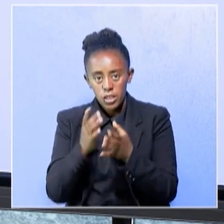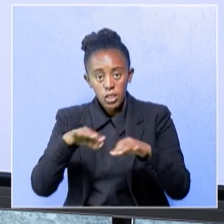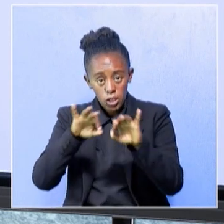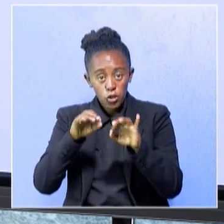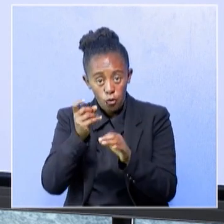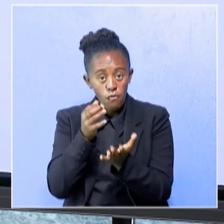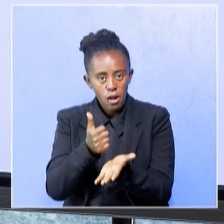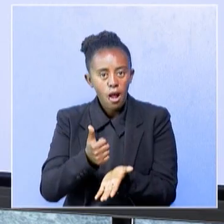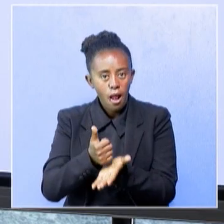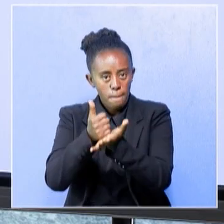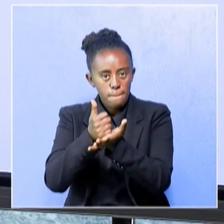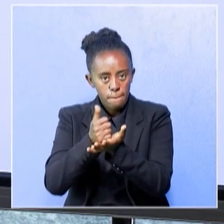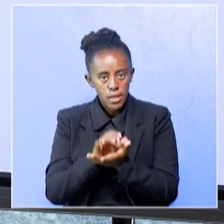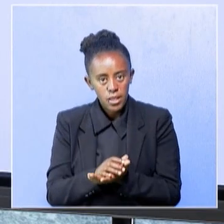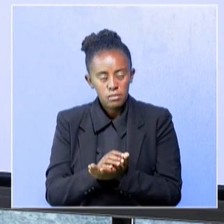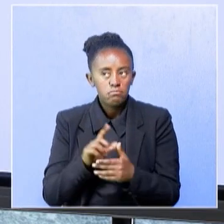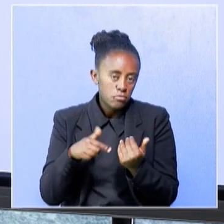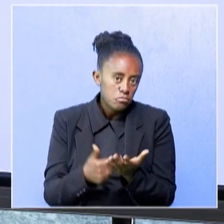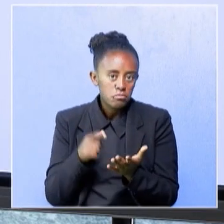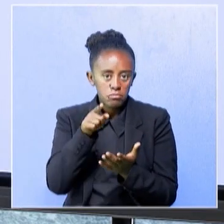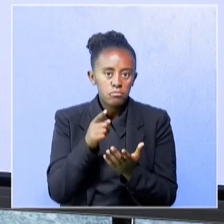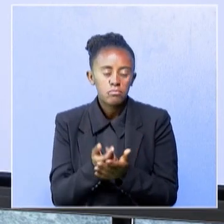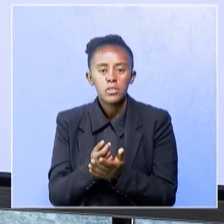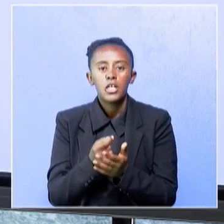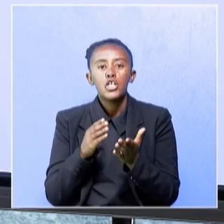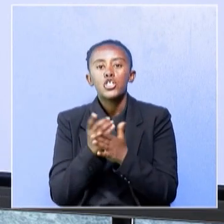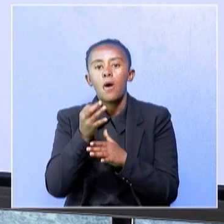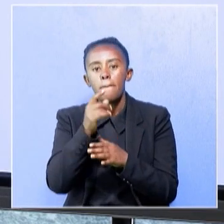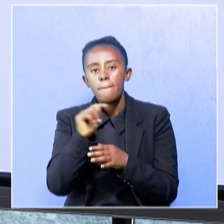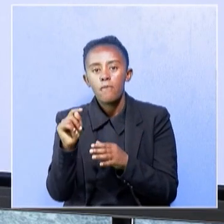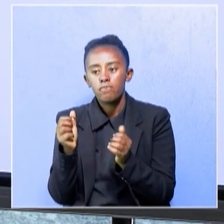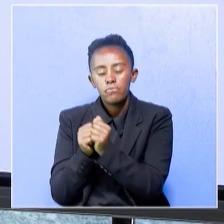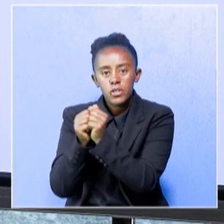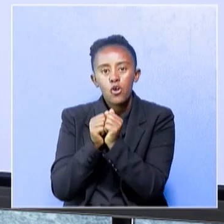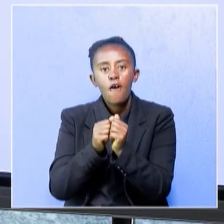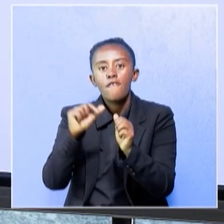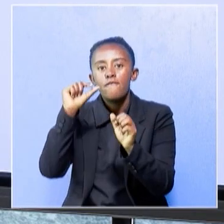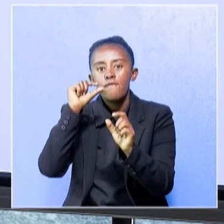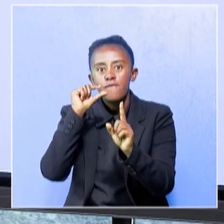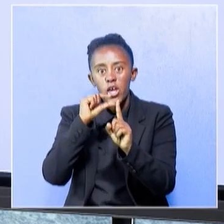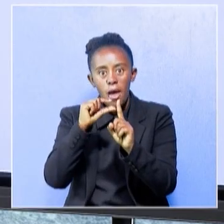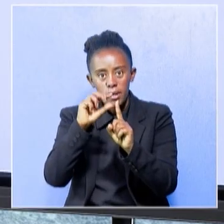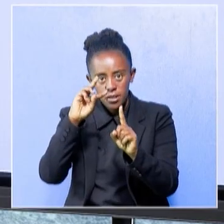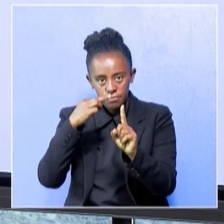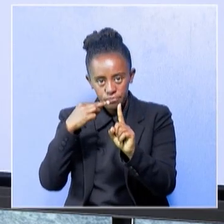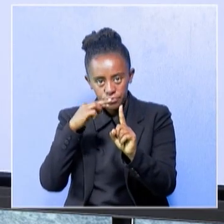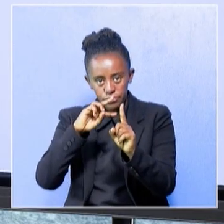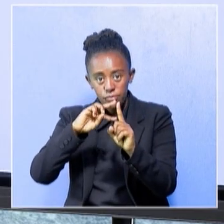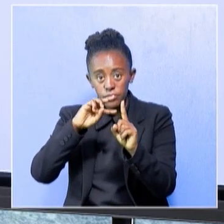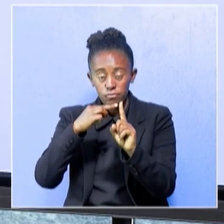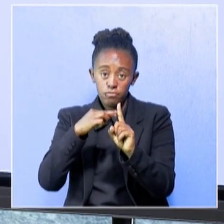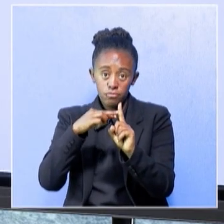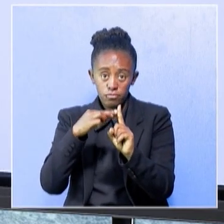Help. Therefore, I would like to make you some of the common vocabularies that we have to learn